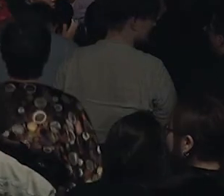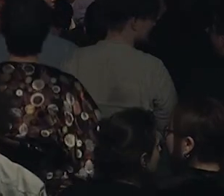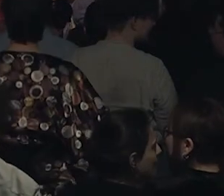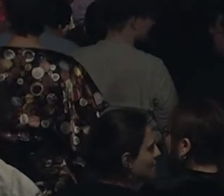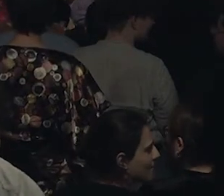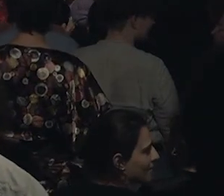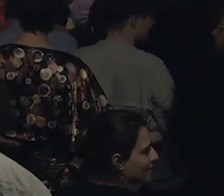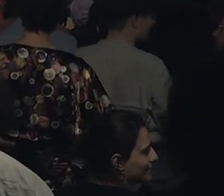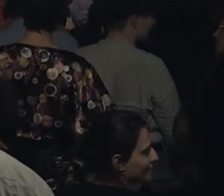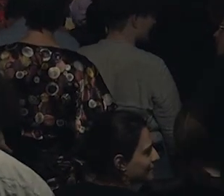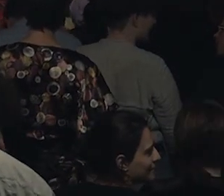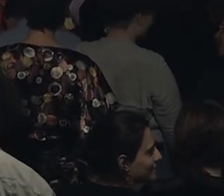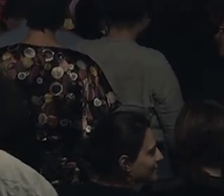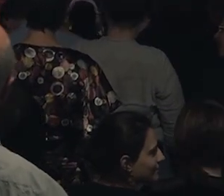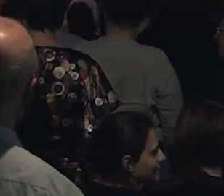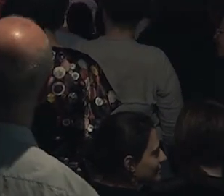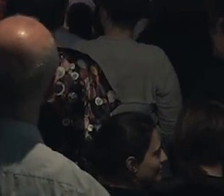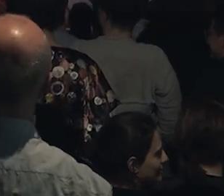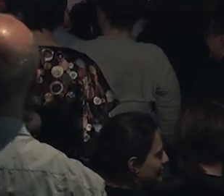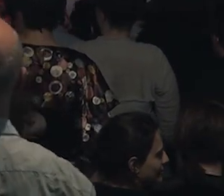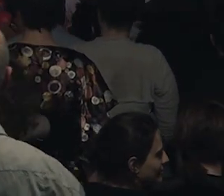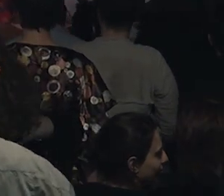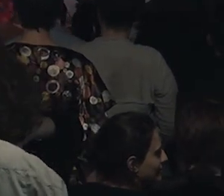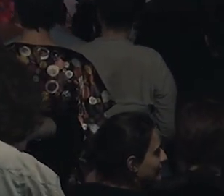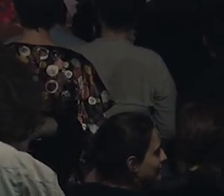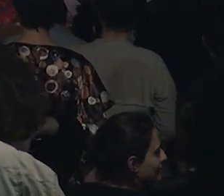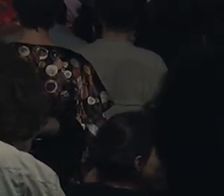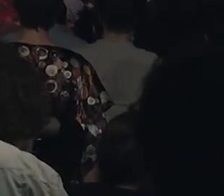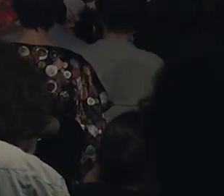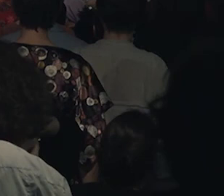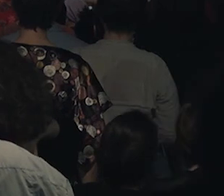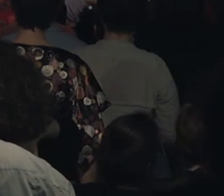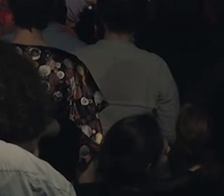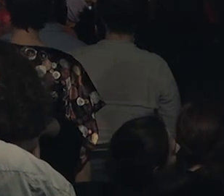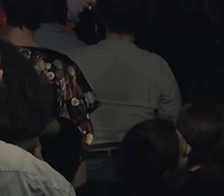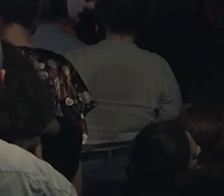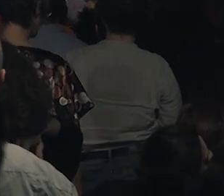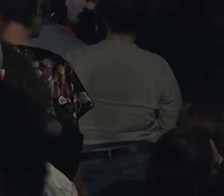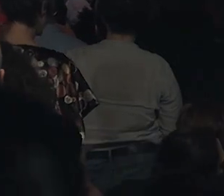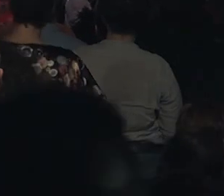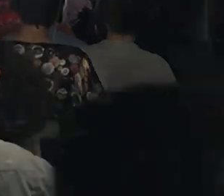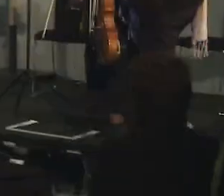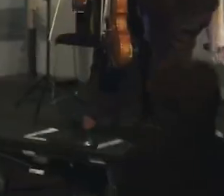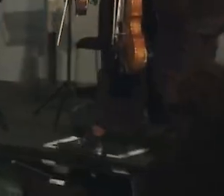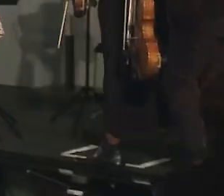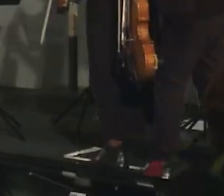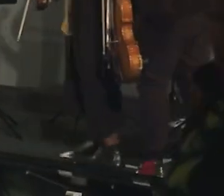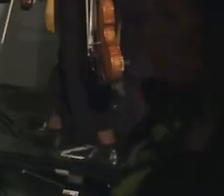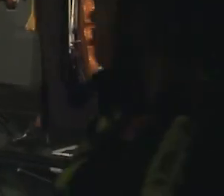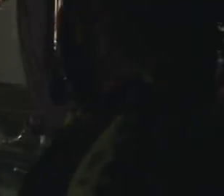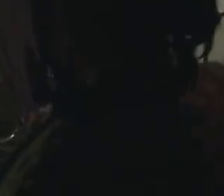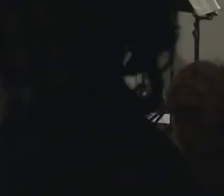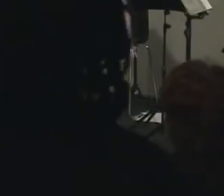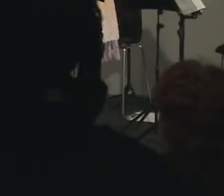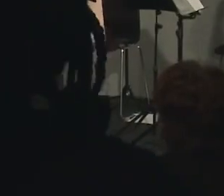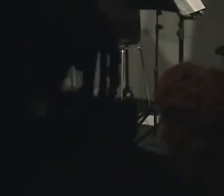Yes. We're all coming together. Maybe you can all stay on stage now. So now it's the time for the big picture, who made it